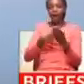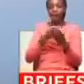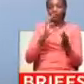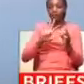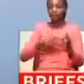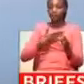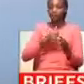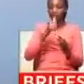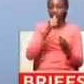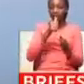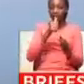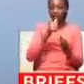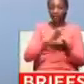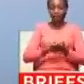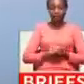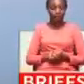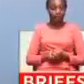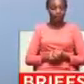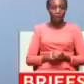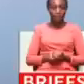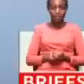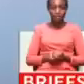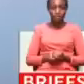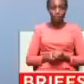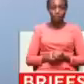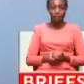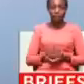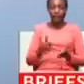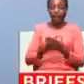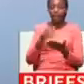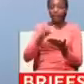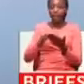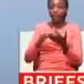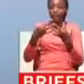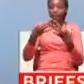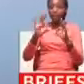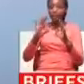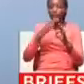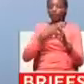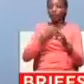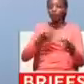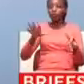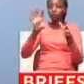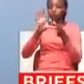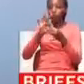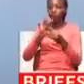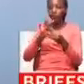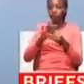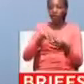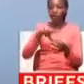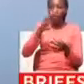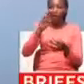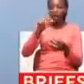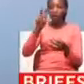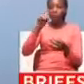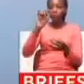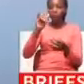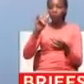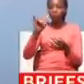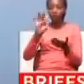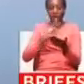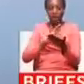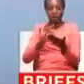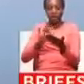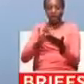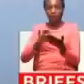language interpreter tonight has been Anwairimo. Again, if you want to engage us to reach out to Bamboo and Erica, you can just write to us